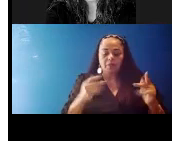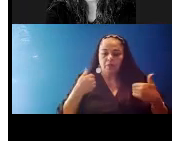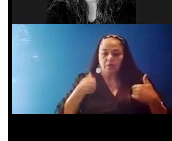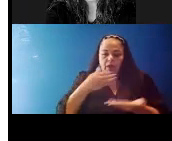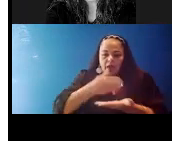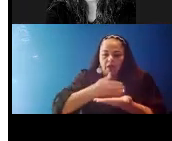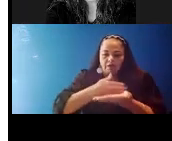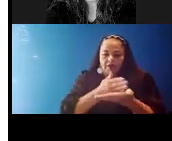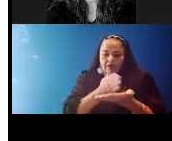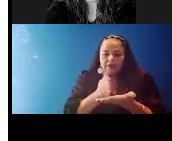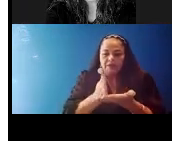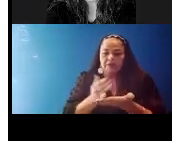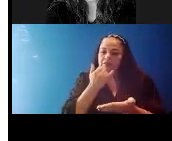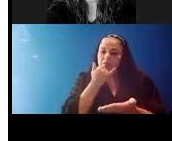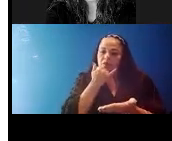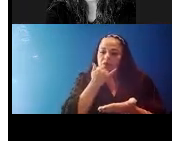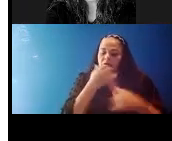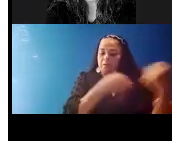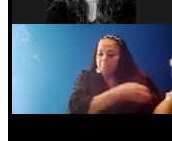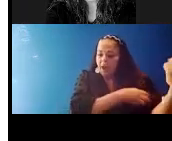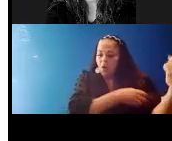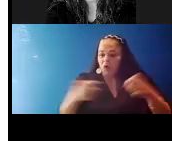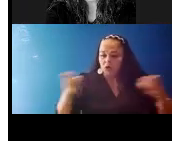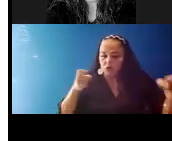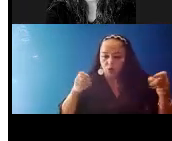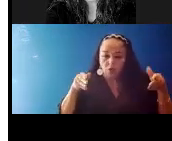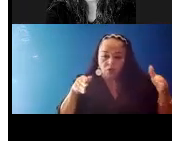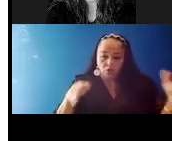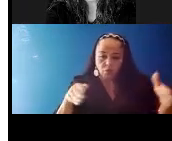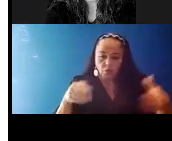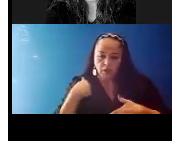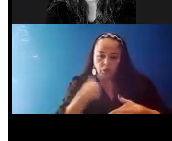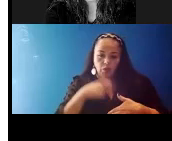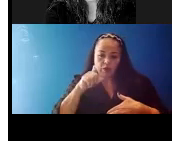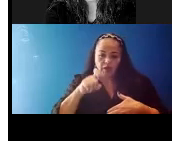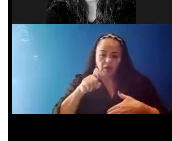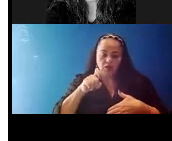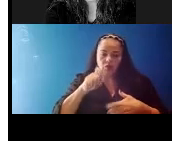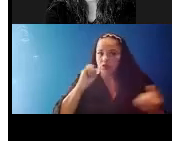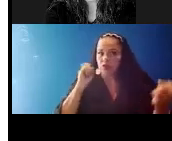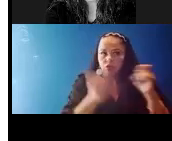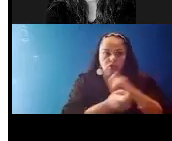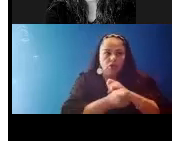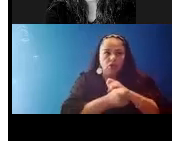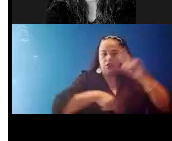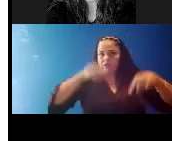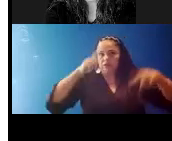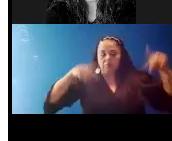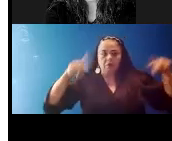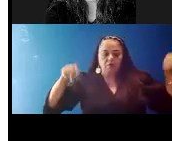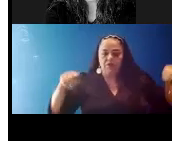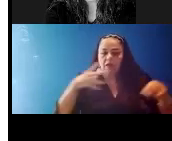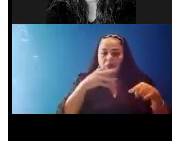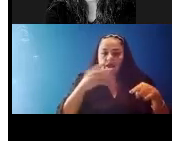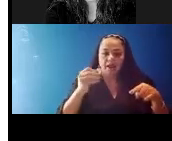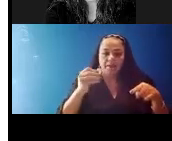and control. And thinking about all the ways in which we need to eradicate the disparities that we see, if the country will even be able to be